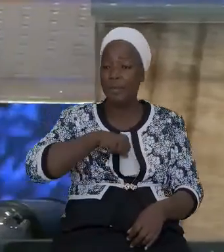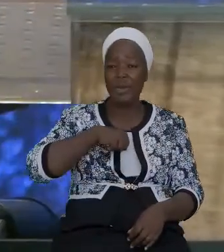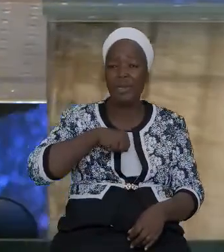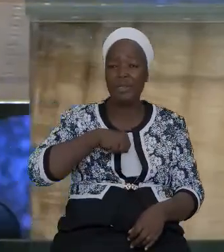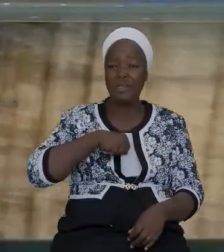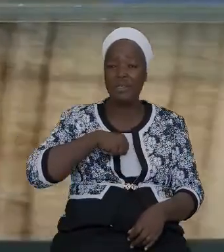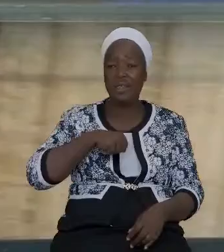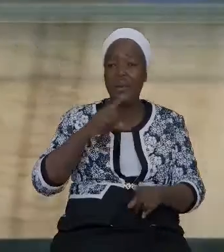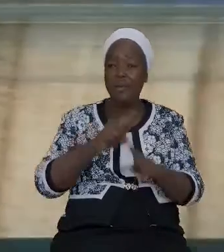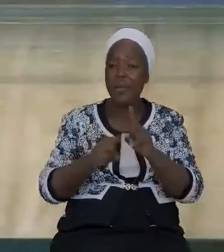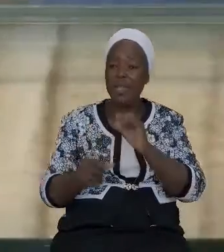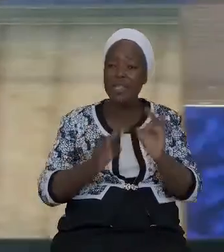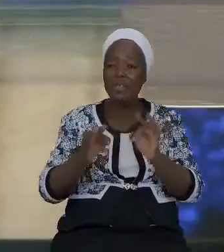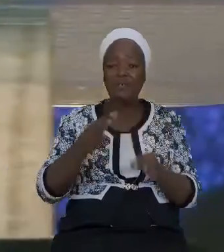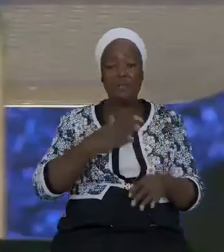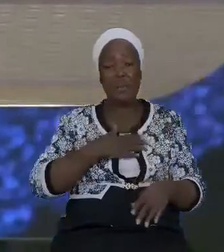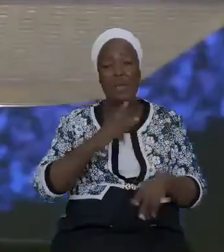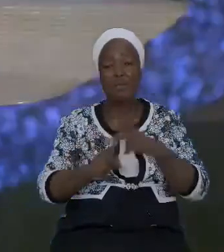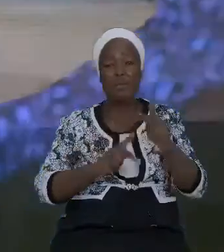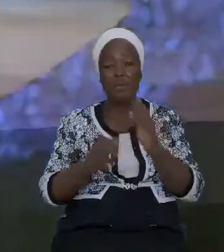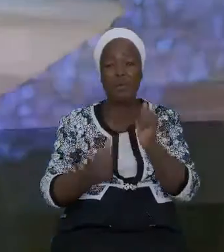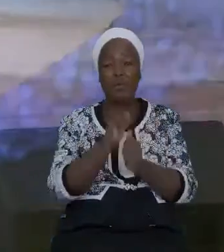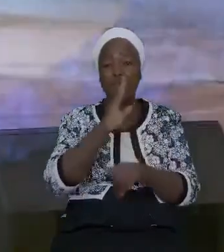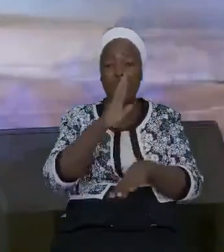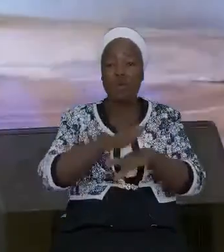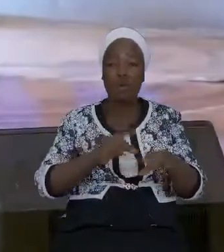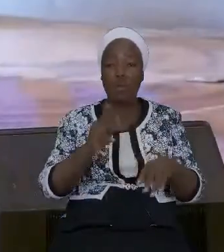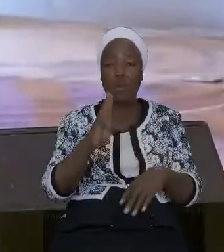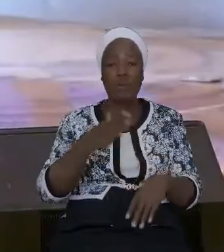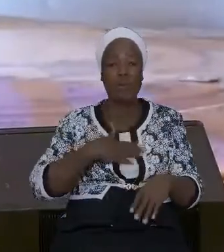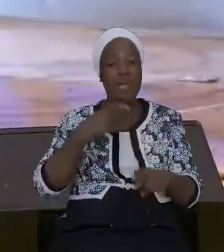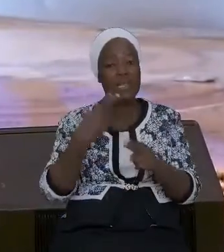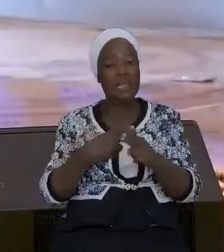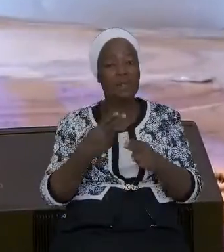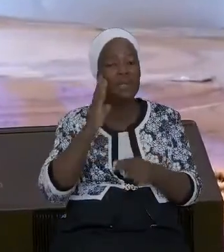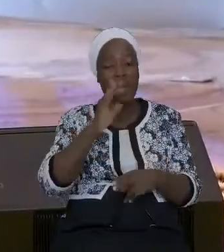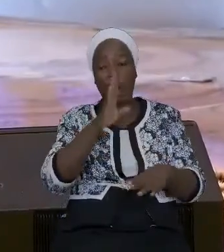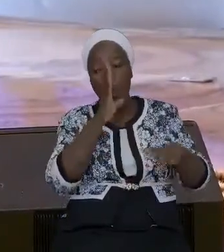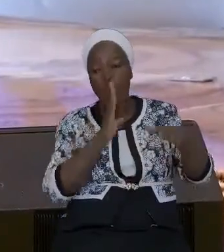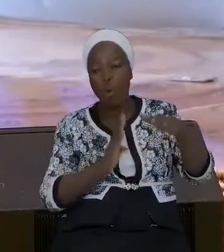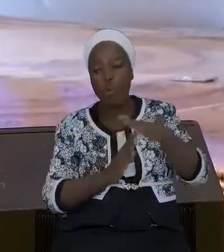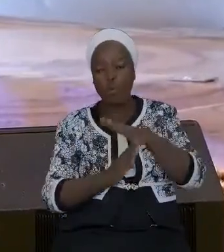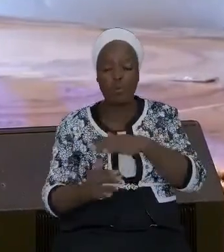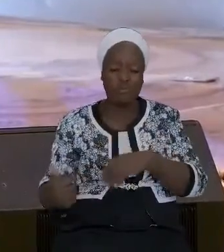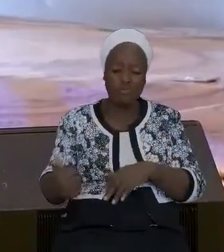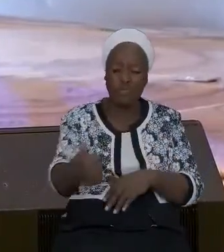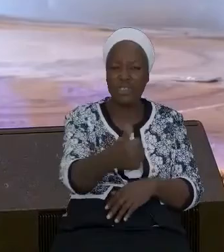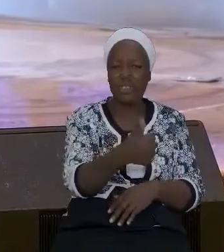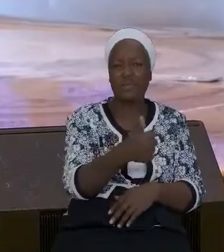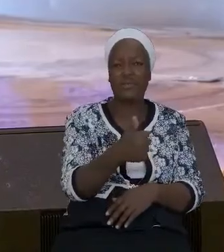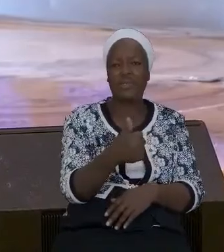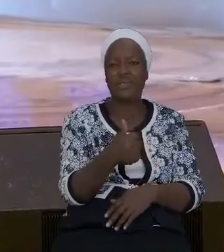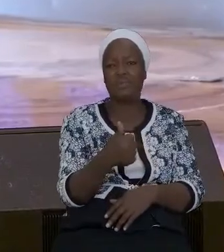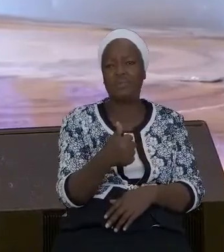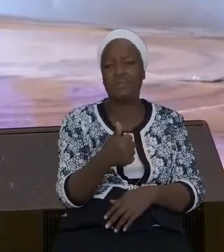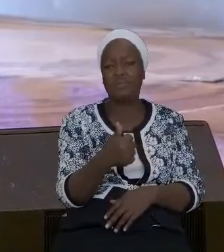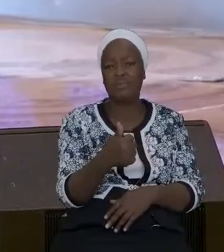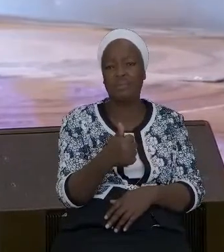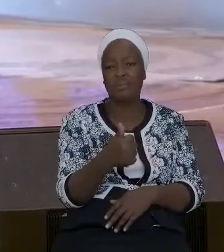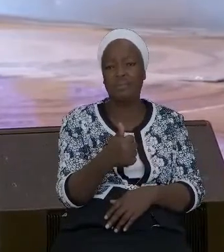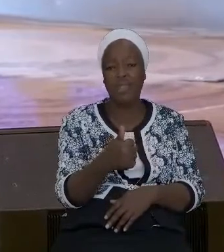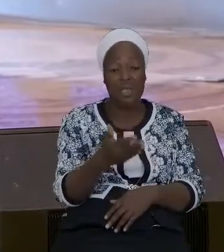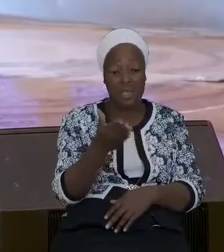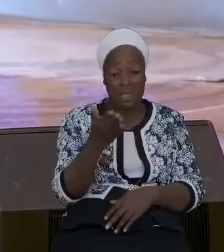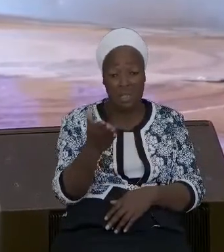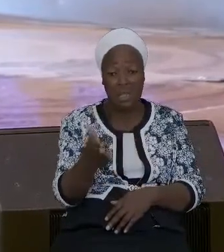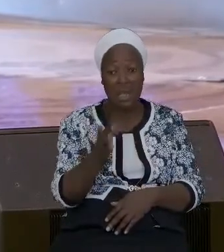people, which are called by my name, shall humble themselves. There are